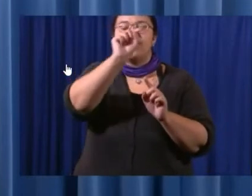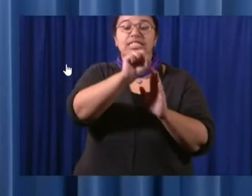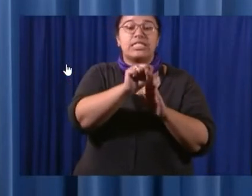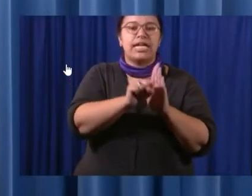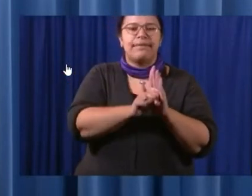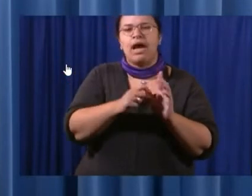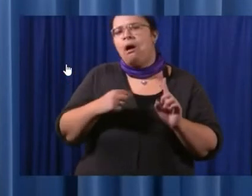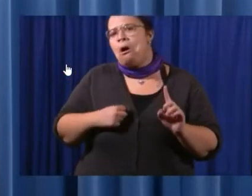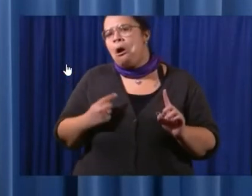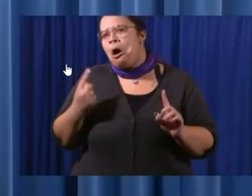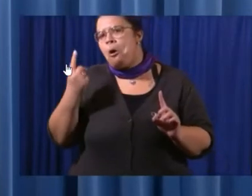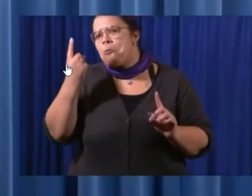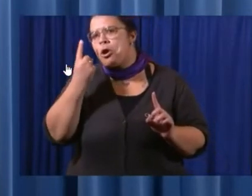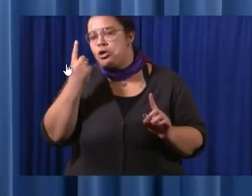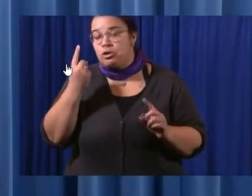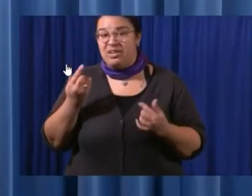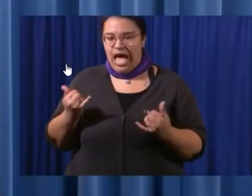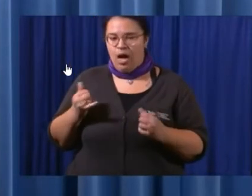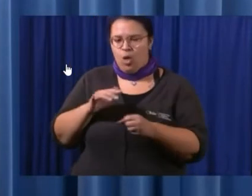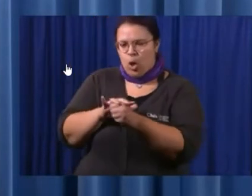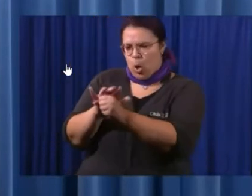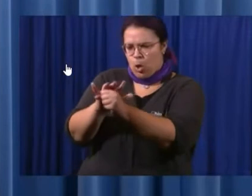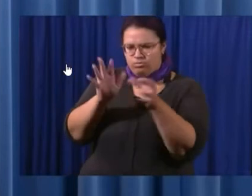whole state, and why or why not?